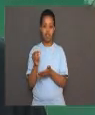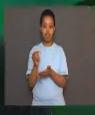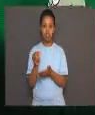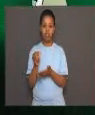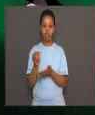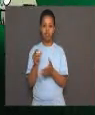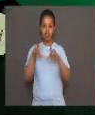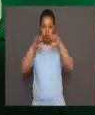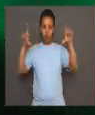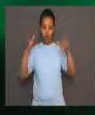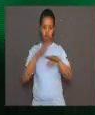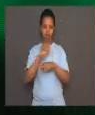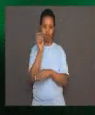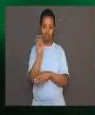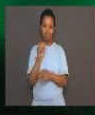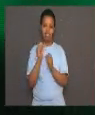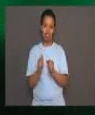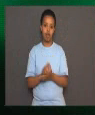chalkboard.